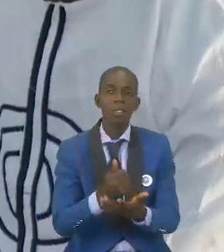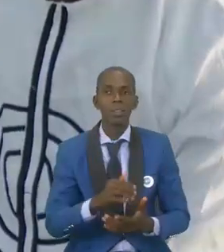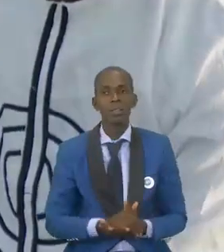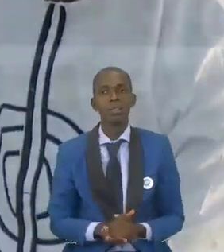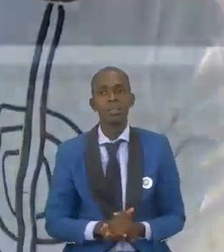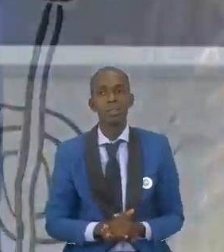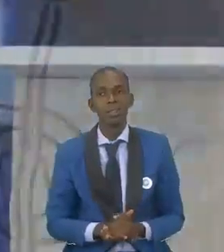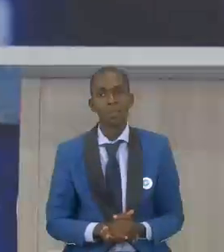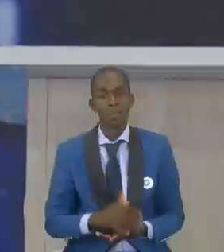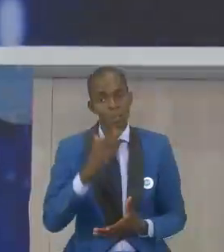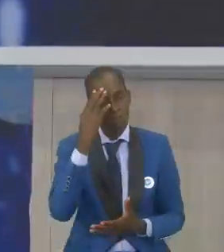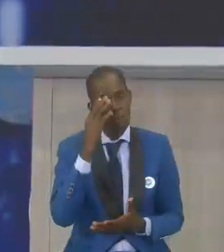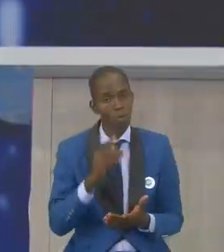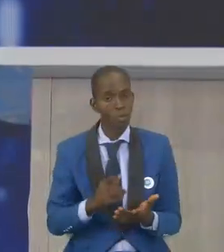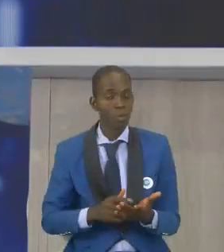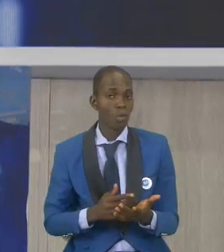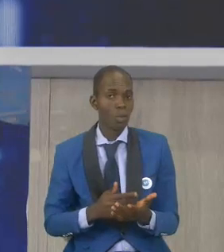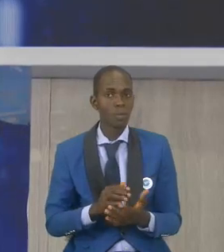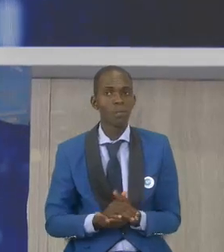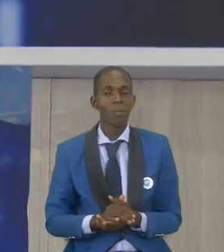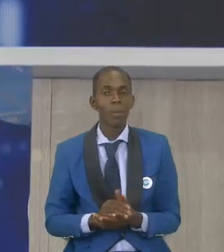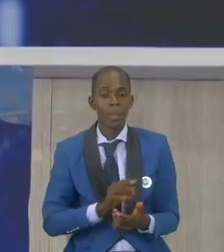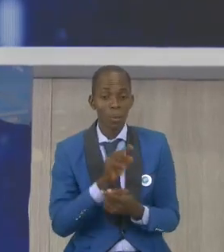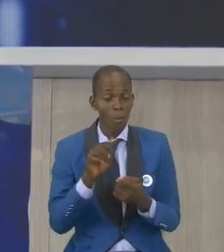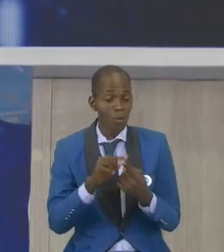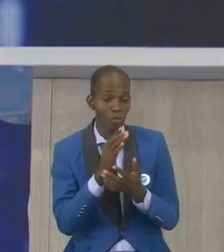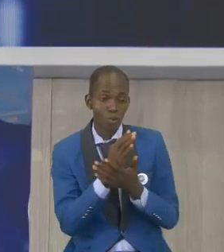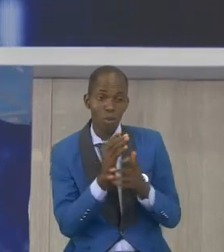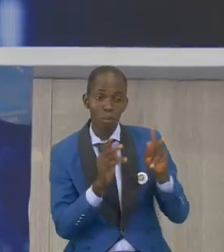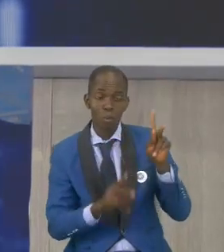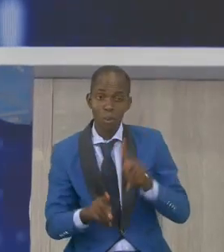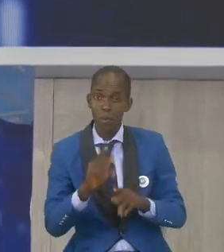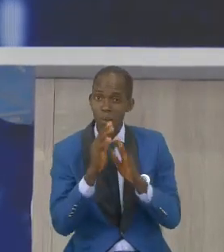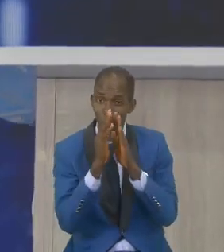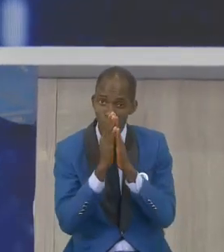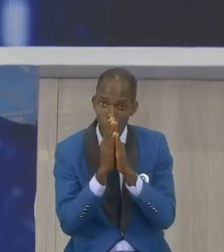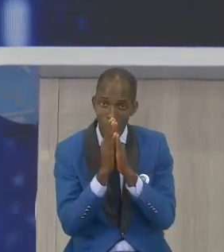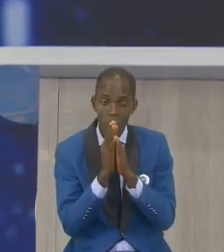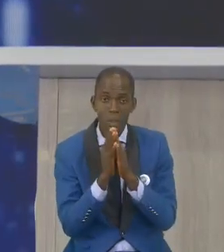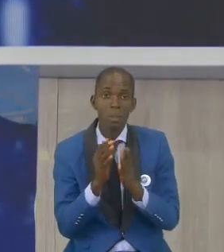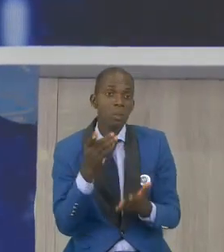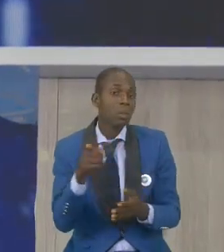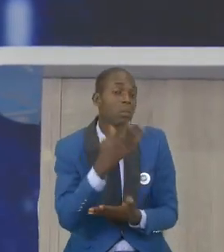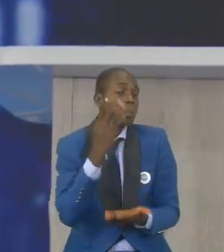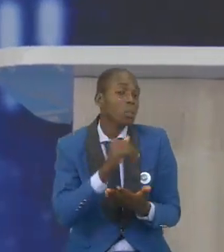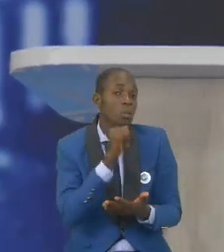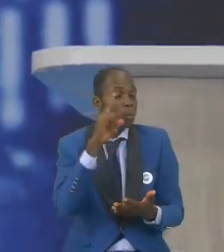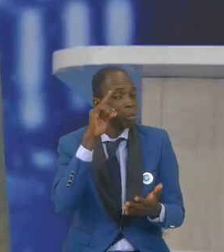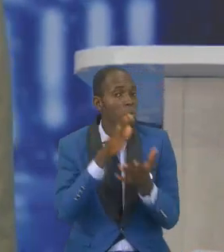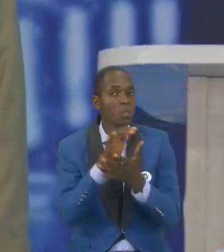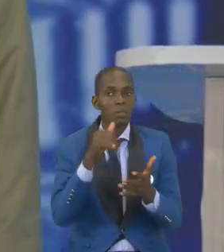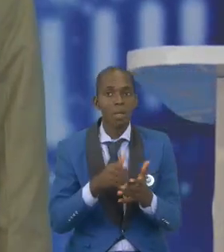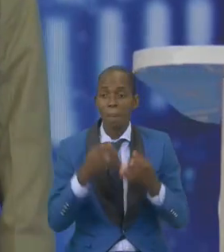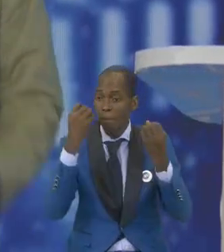You know, sometimes when some people pray, they don't. He didn't really believe that. Many lions in